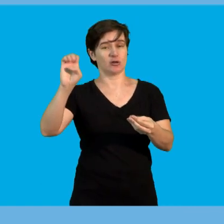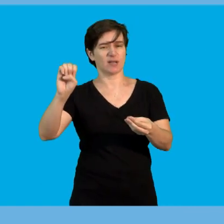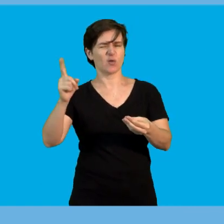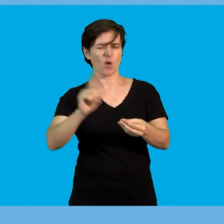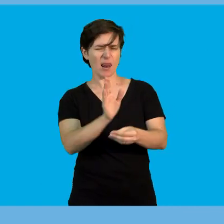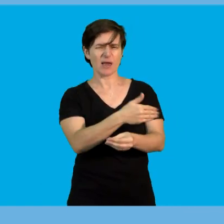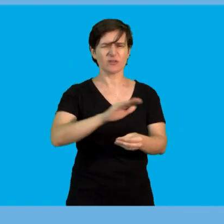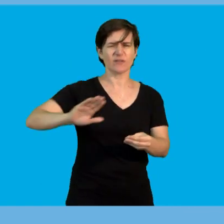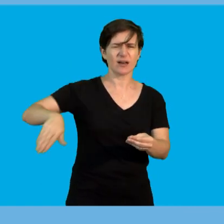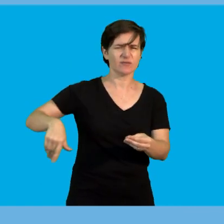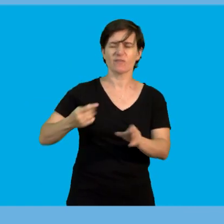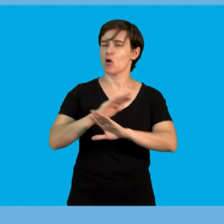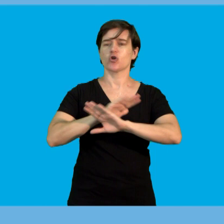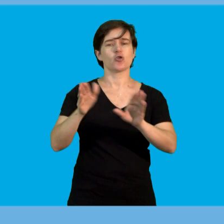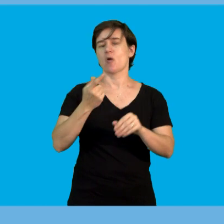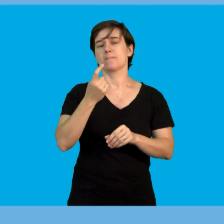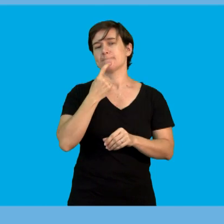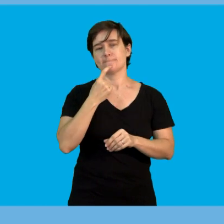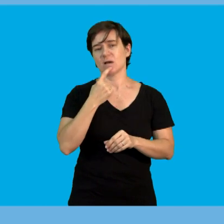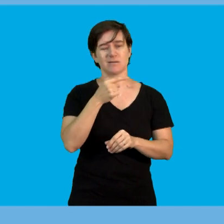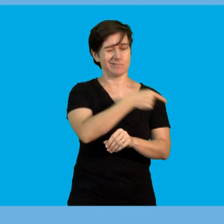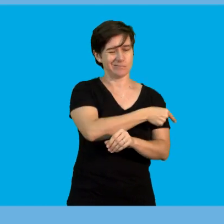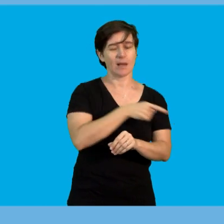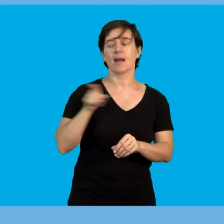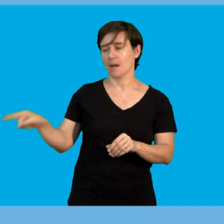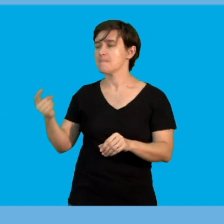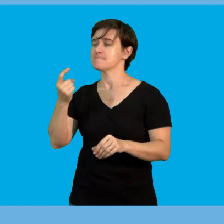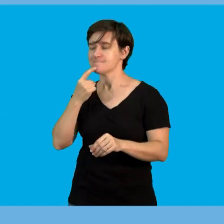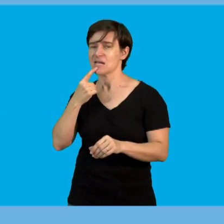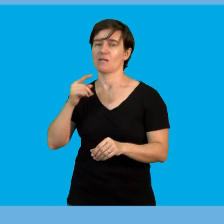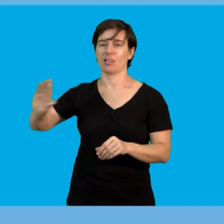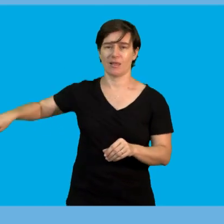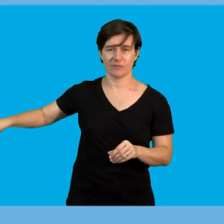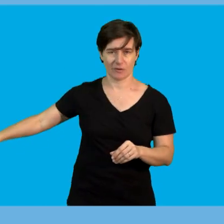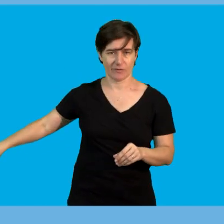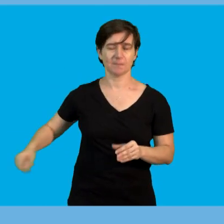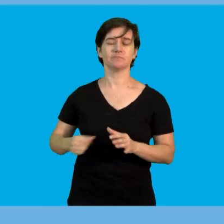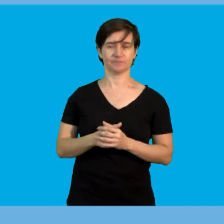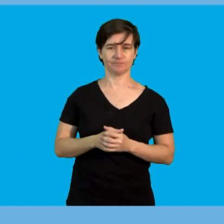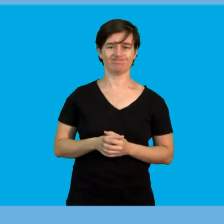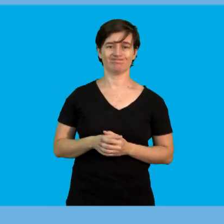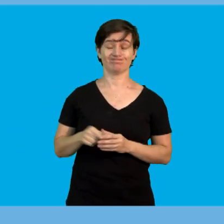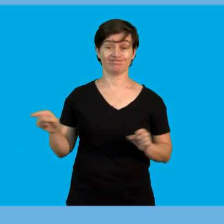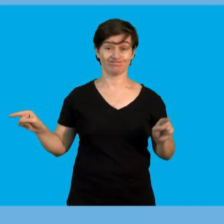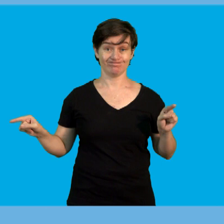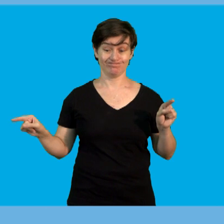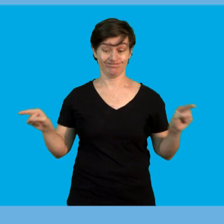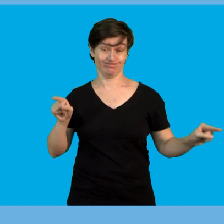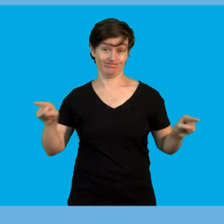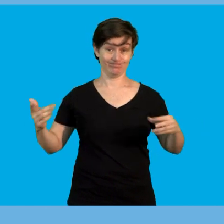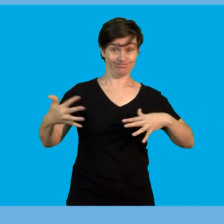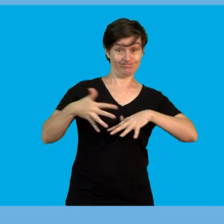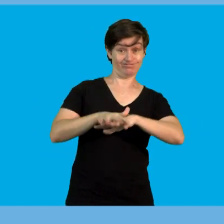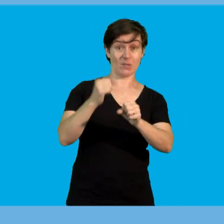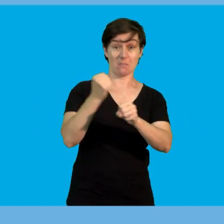Then the remainder was the non-metal part from the acid, and then the metal part from the base. Now those two, when